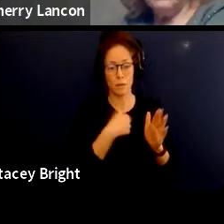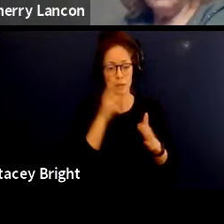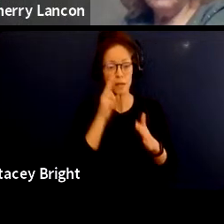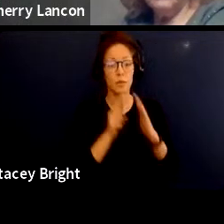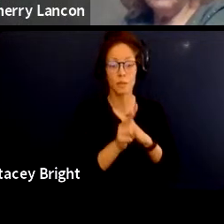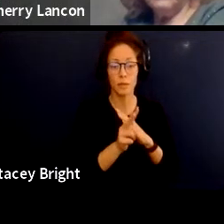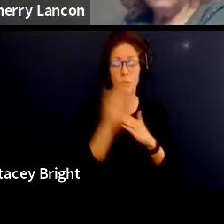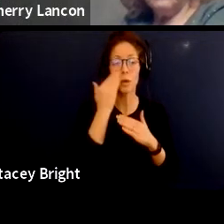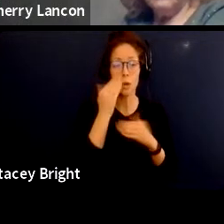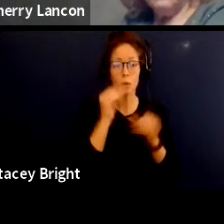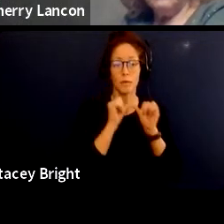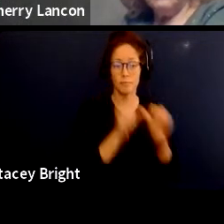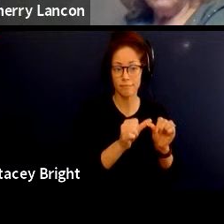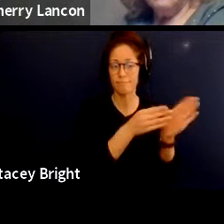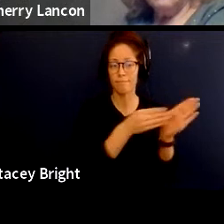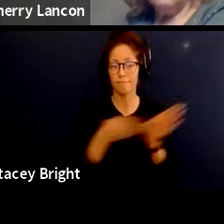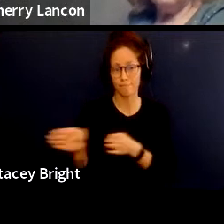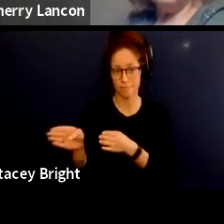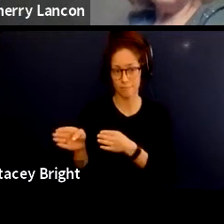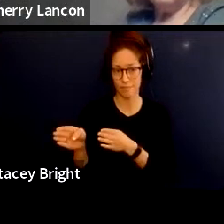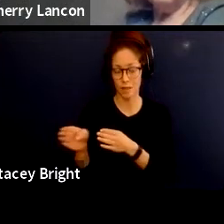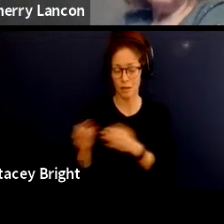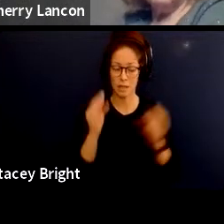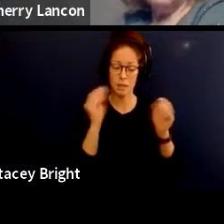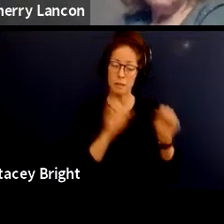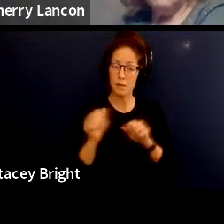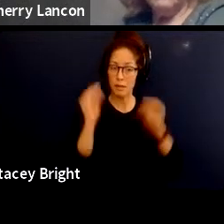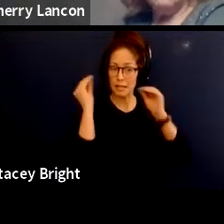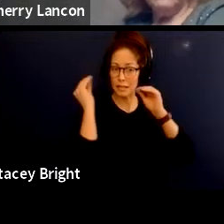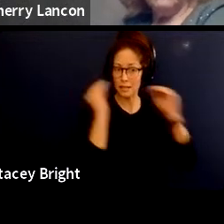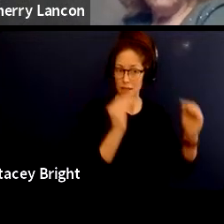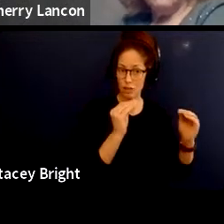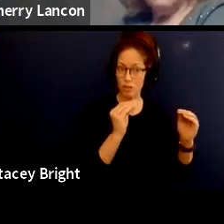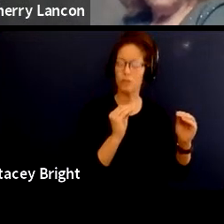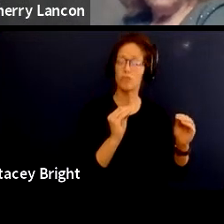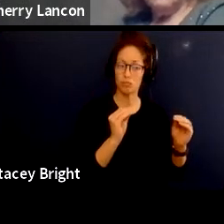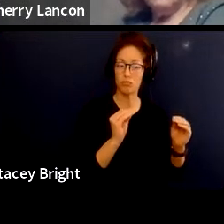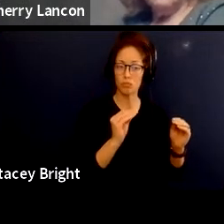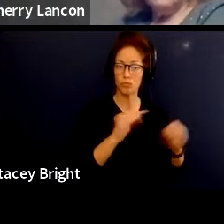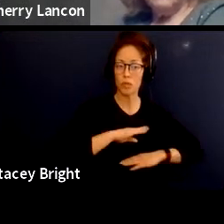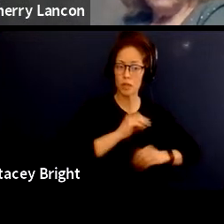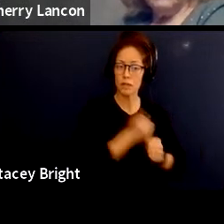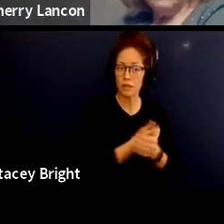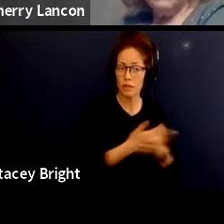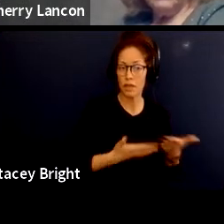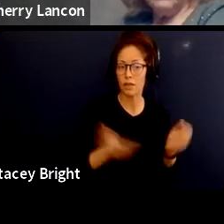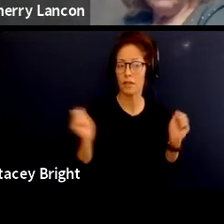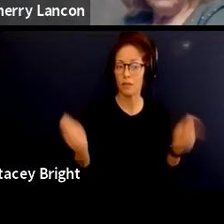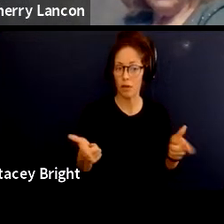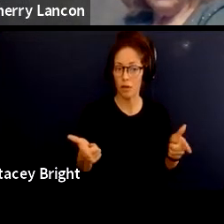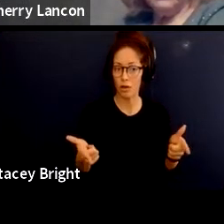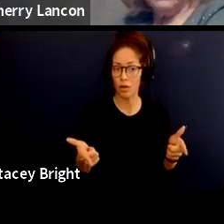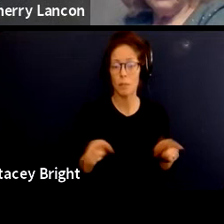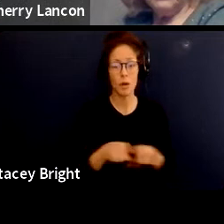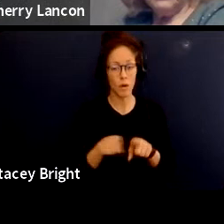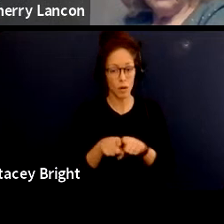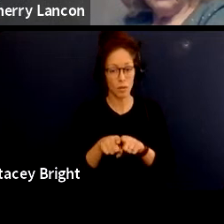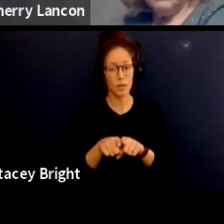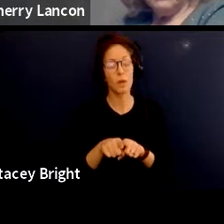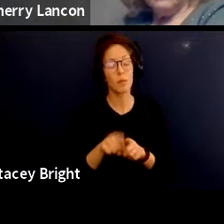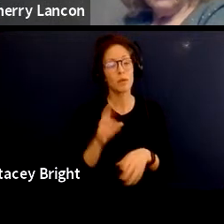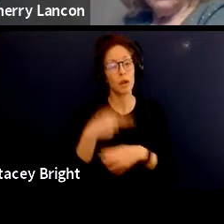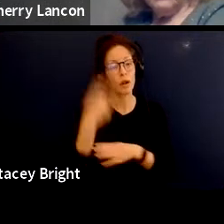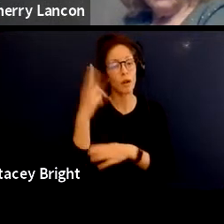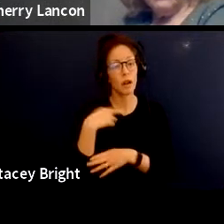consistent, sustainable routine for robust teaching and learning that considers the needs of all, including our most vulnerable students,